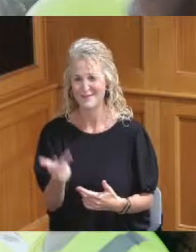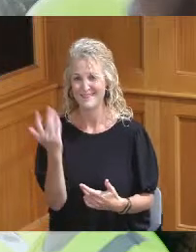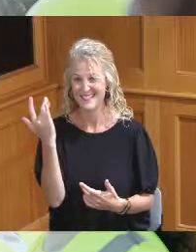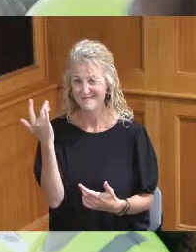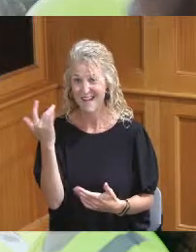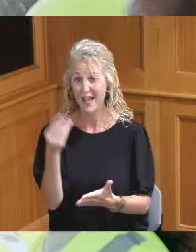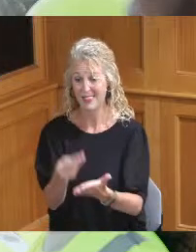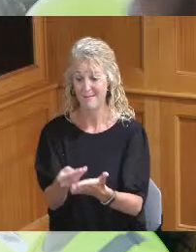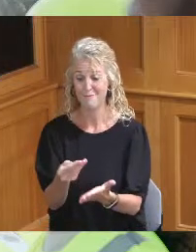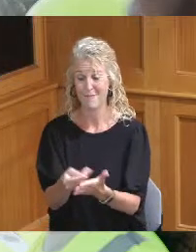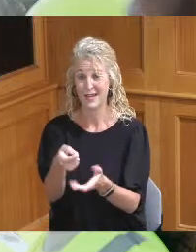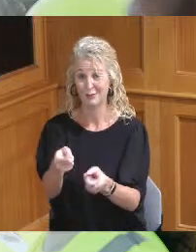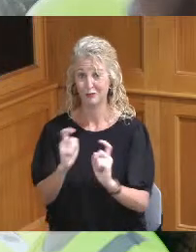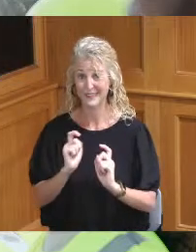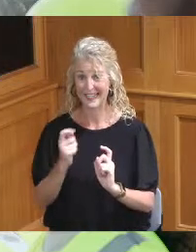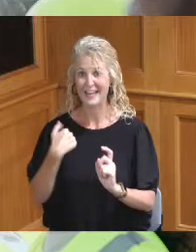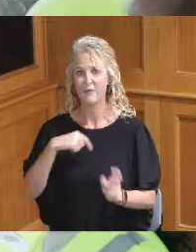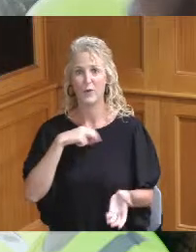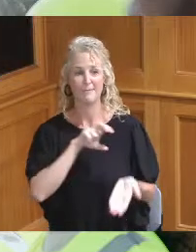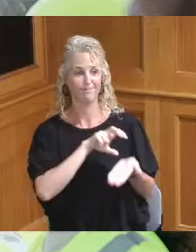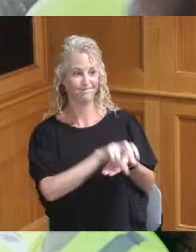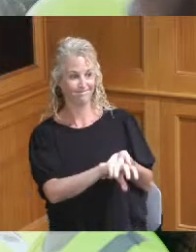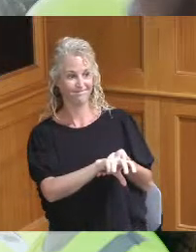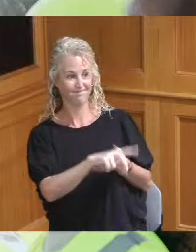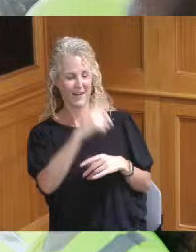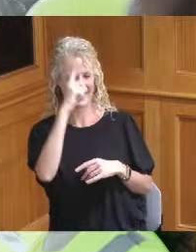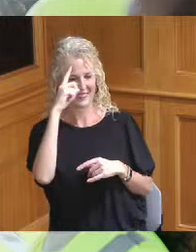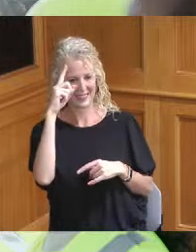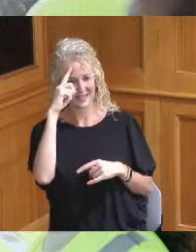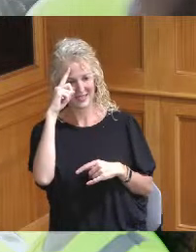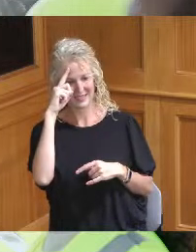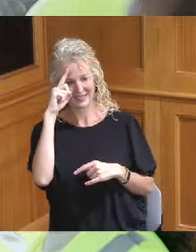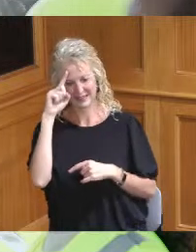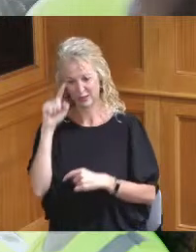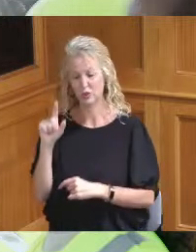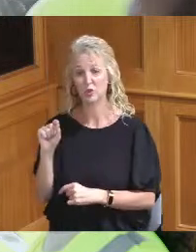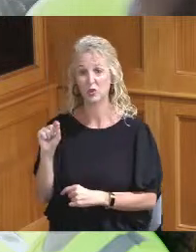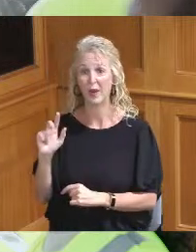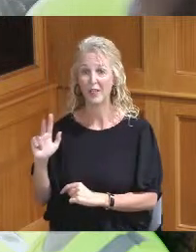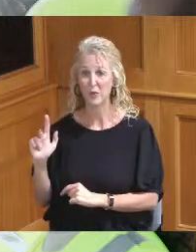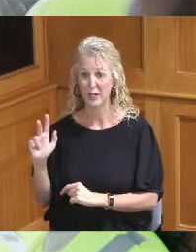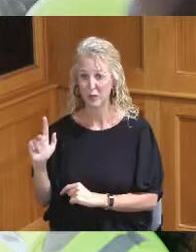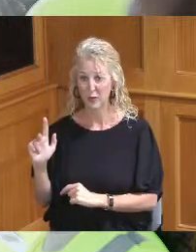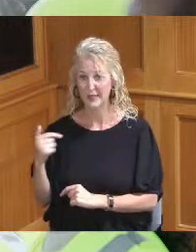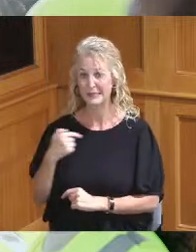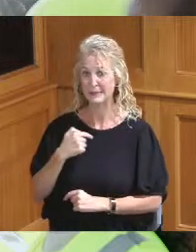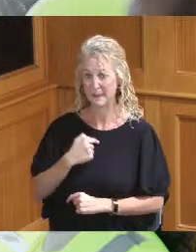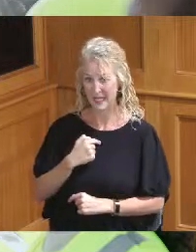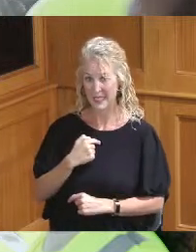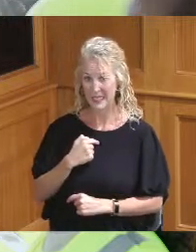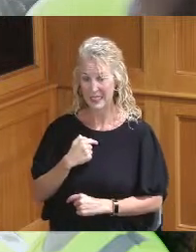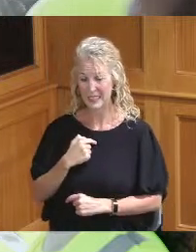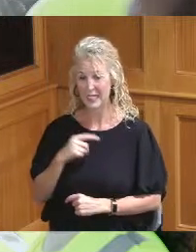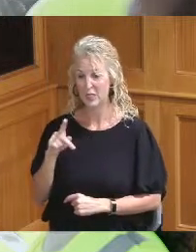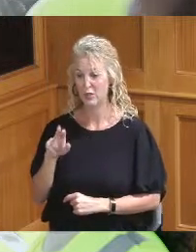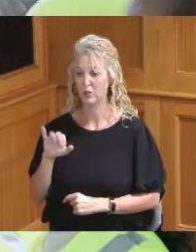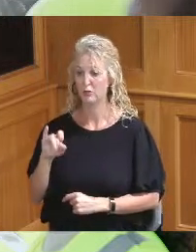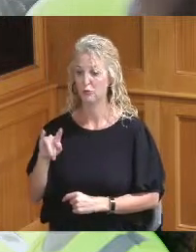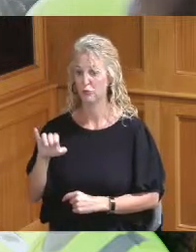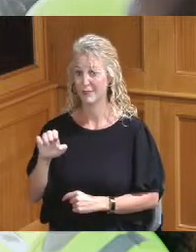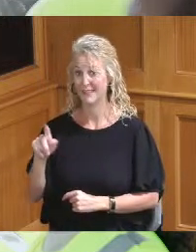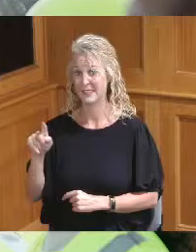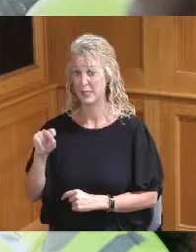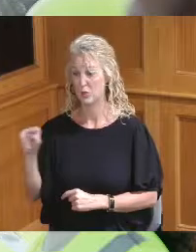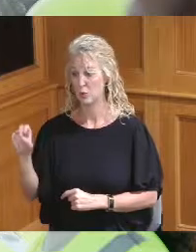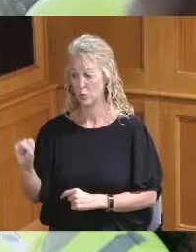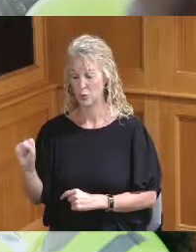seed money for Building Futures. I believe it was in the summer of 2023, myself along with Christy Coons, our president and